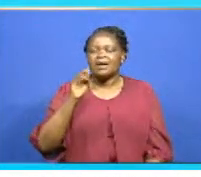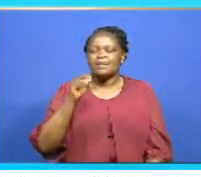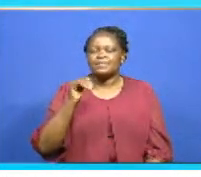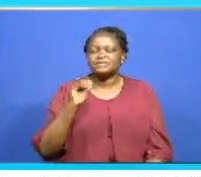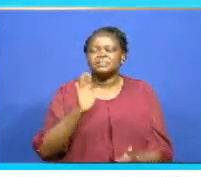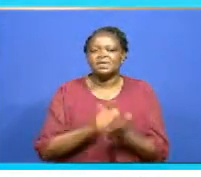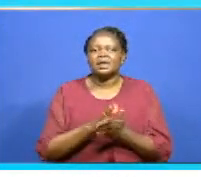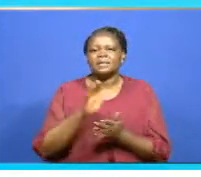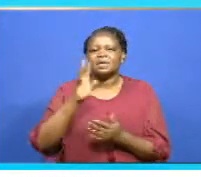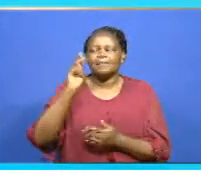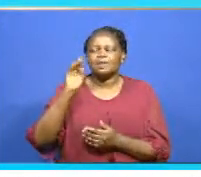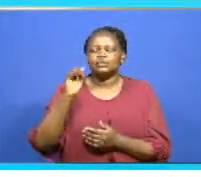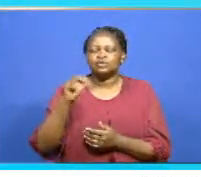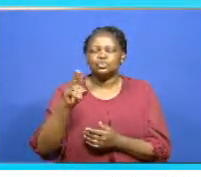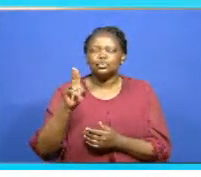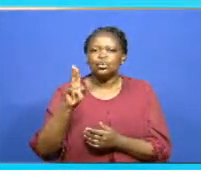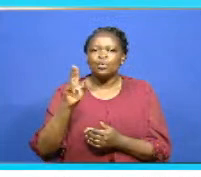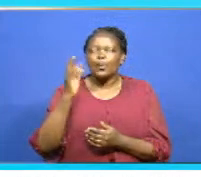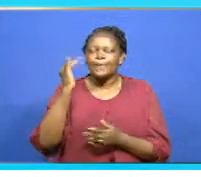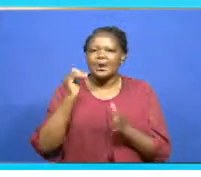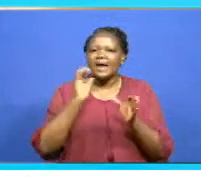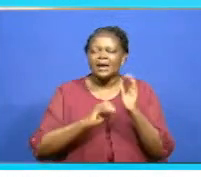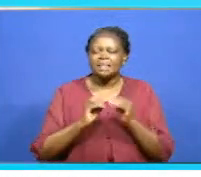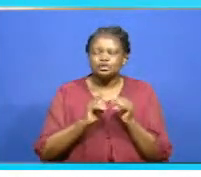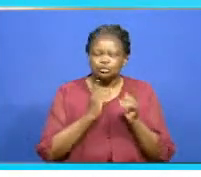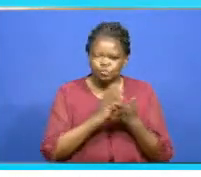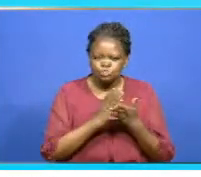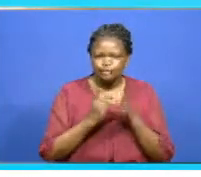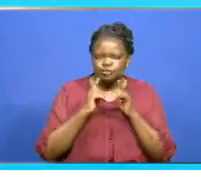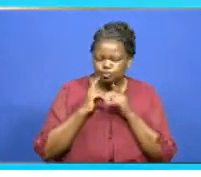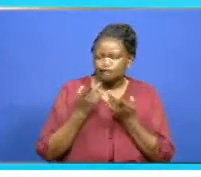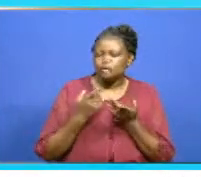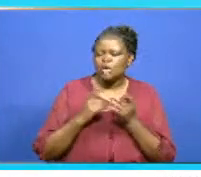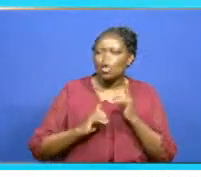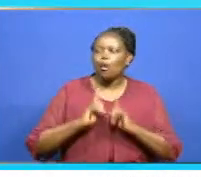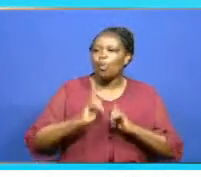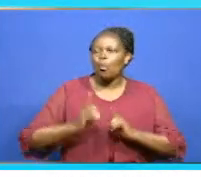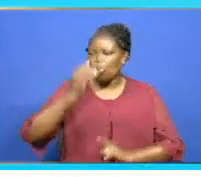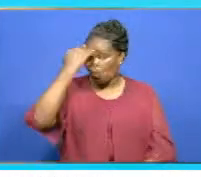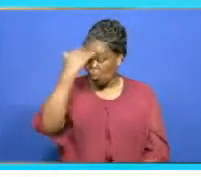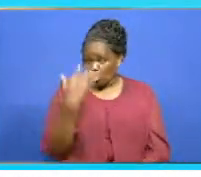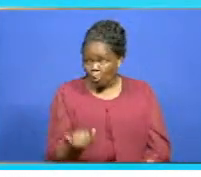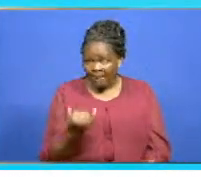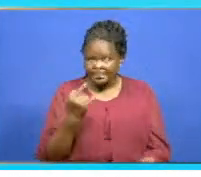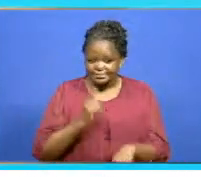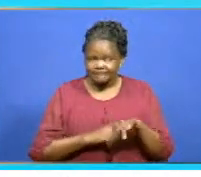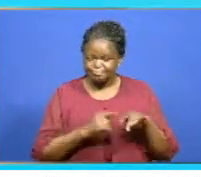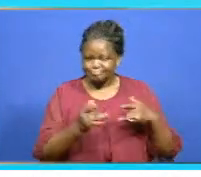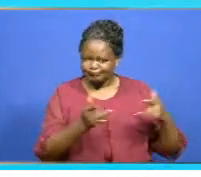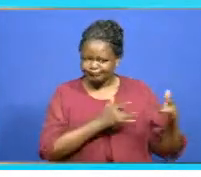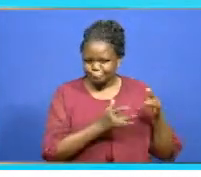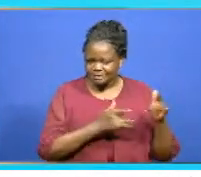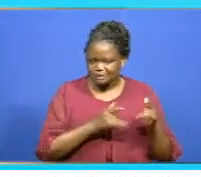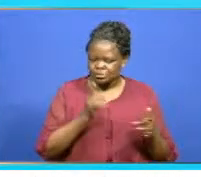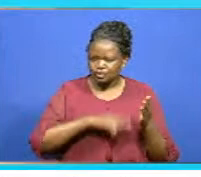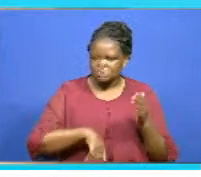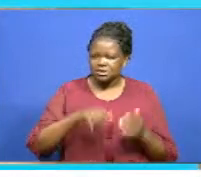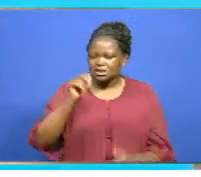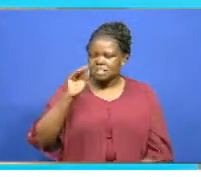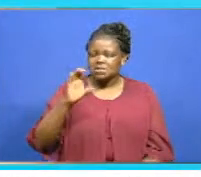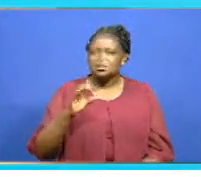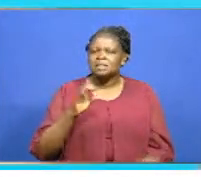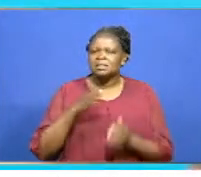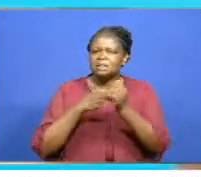Matungu by-elections. And of course, I'm talking about heated because looking at what ANC leader Musalia Mudavadi has just talked